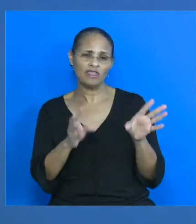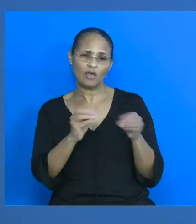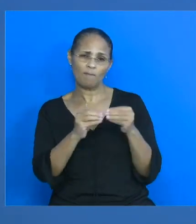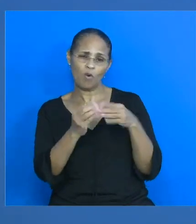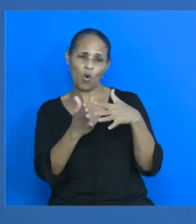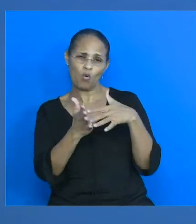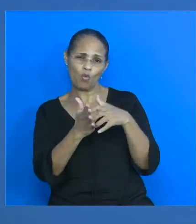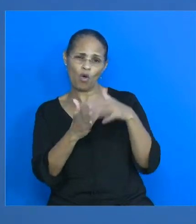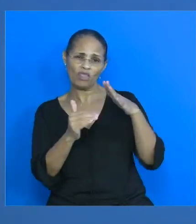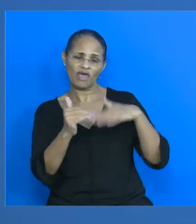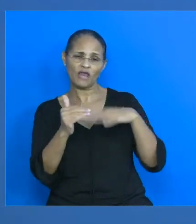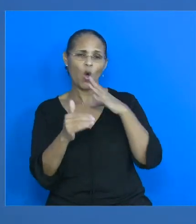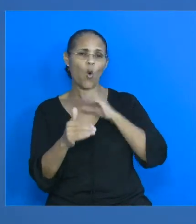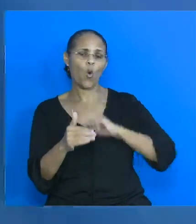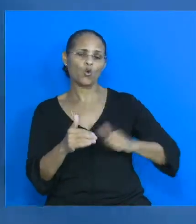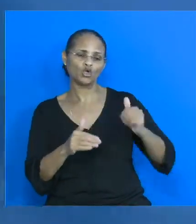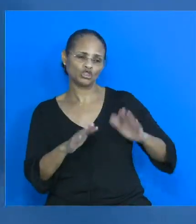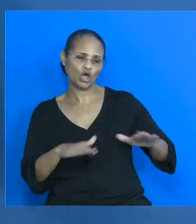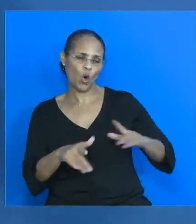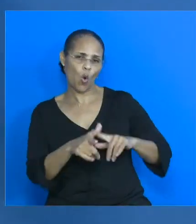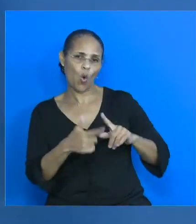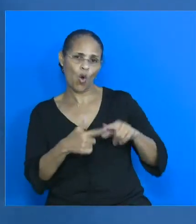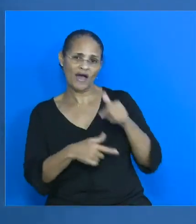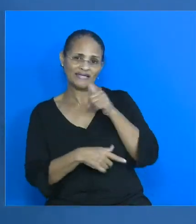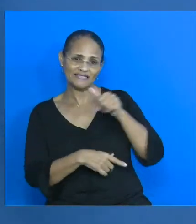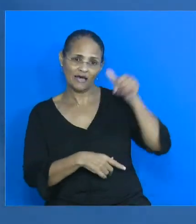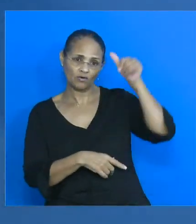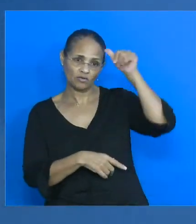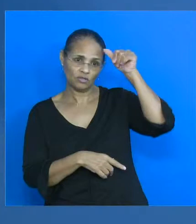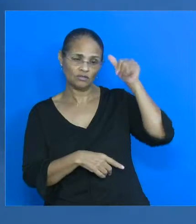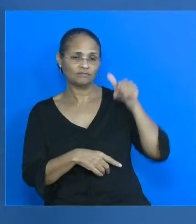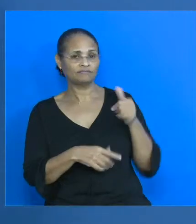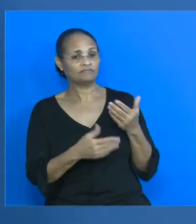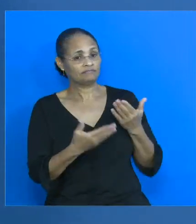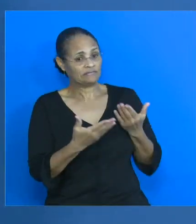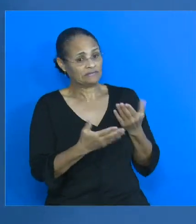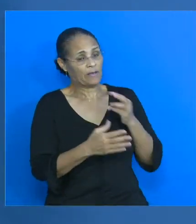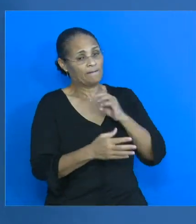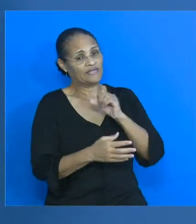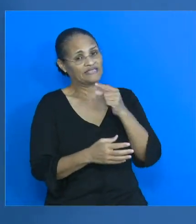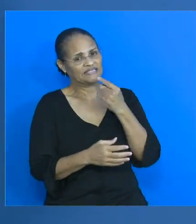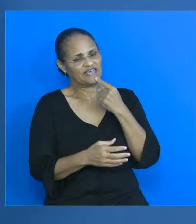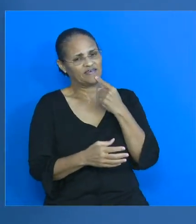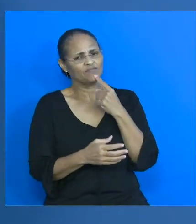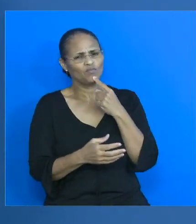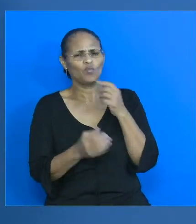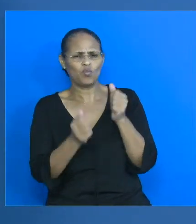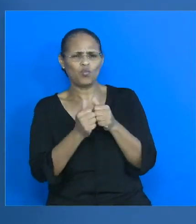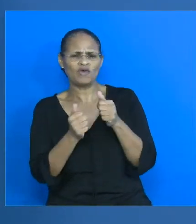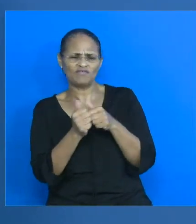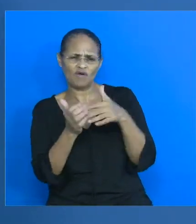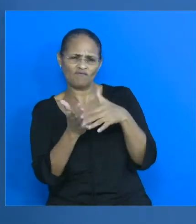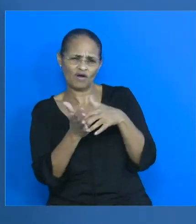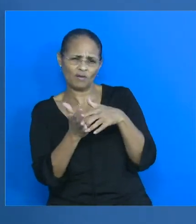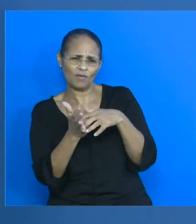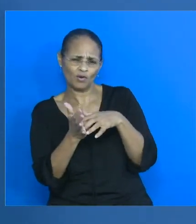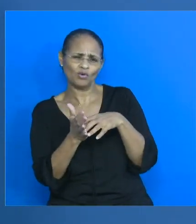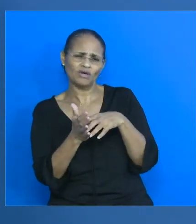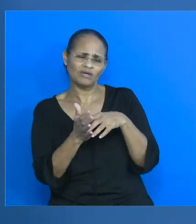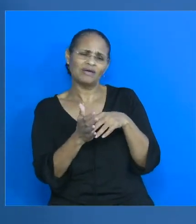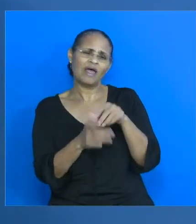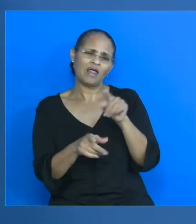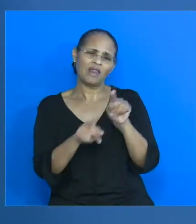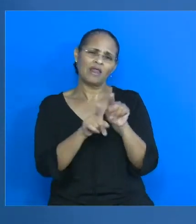older child or an adult, for example? I think with respect to the vulnerability, obviously circumstances such as health